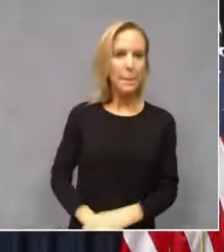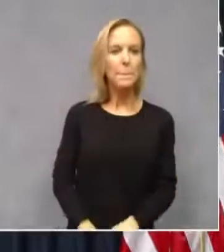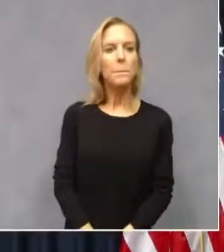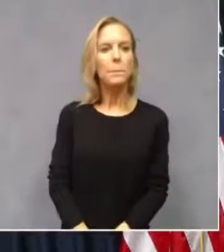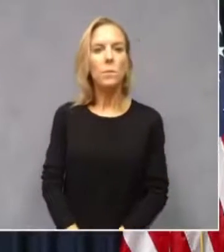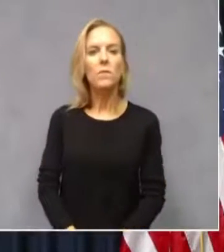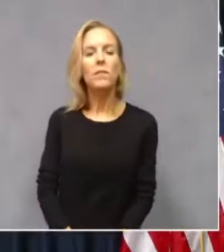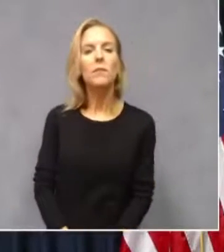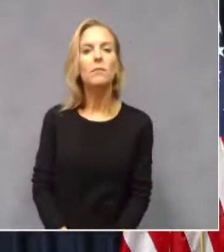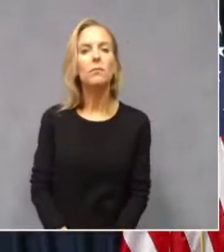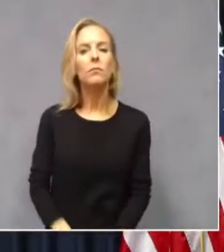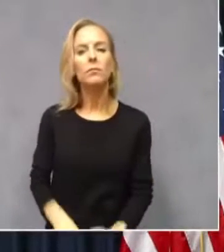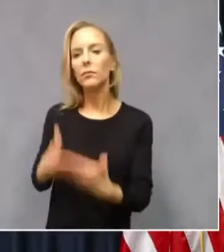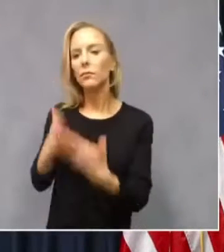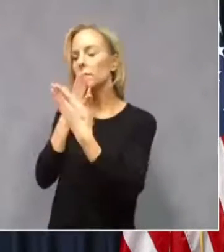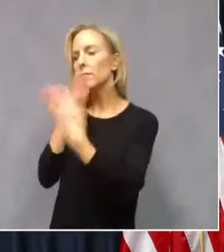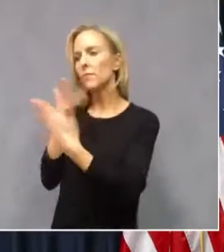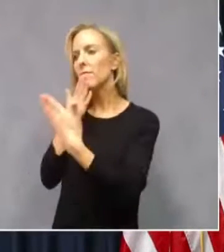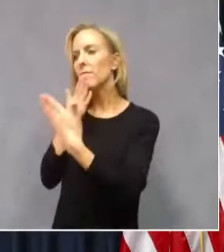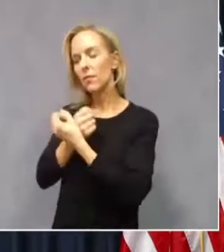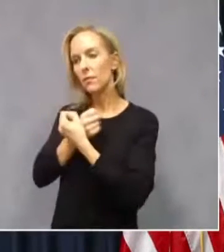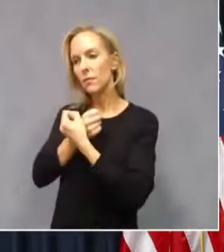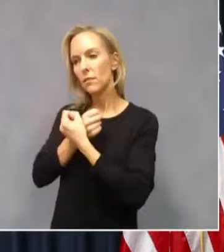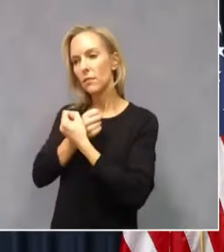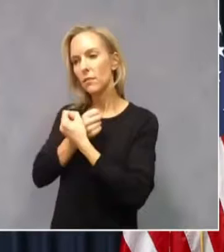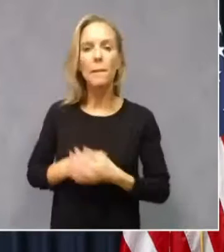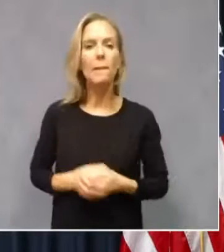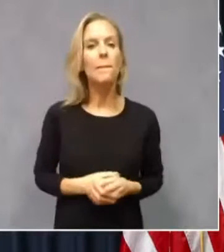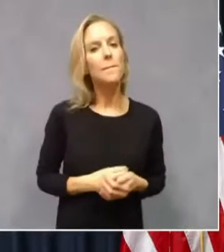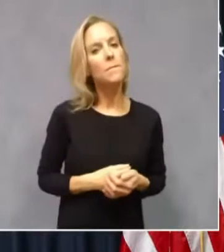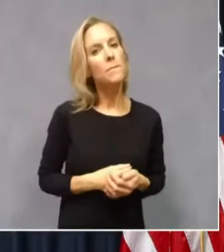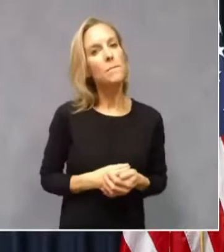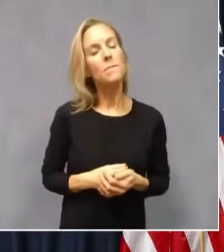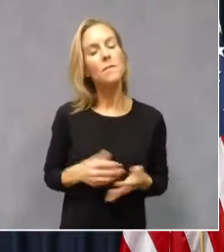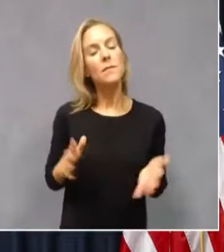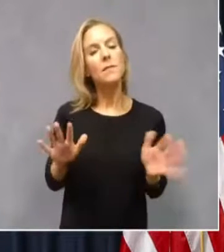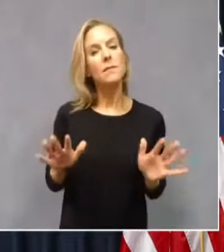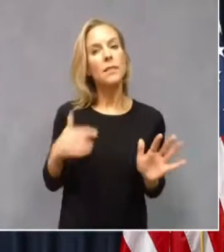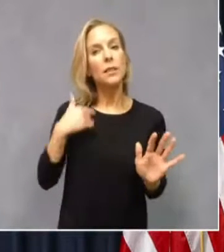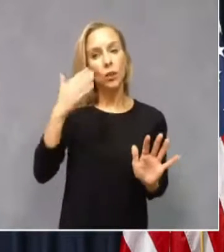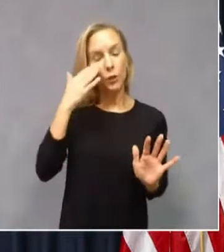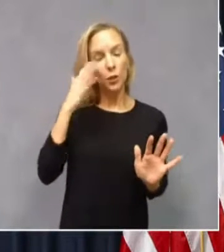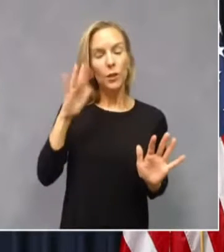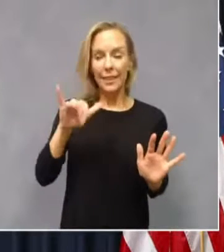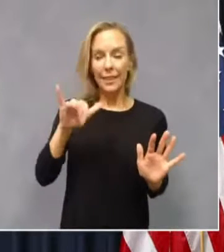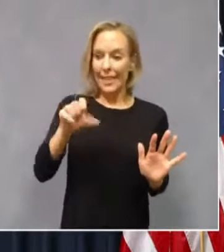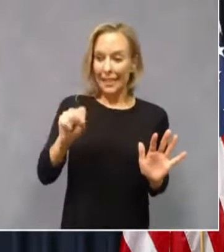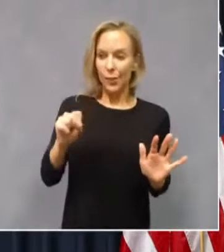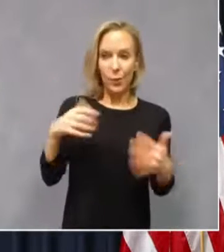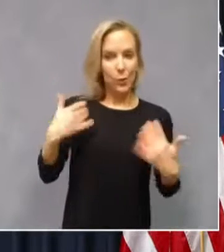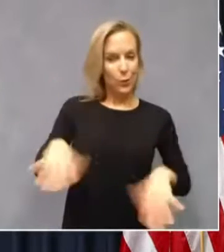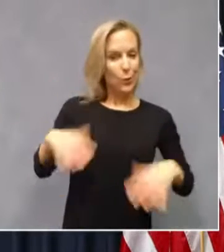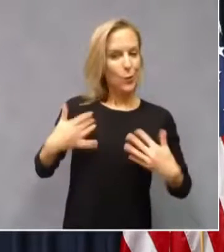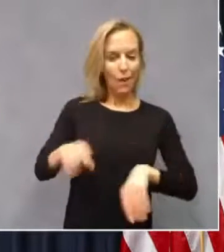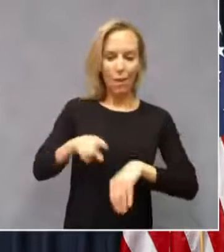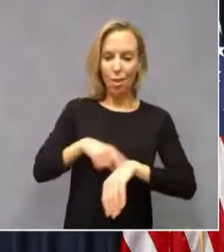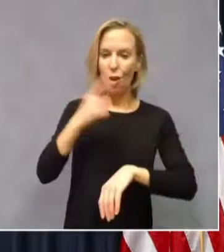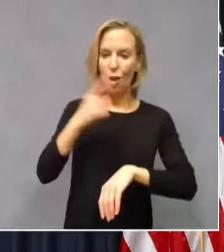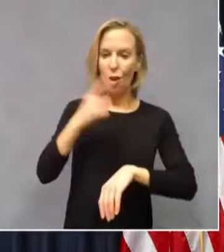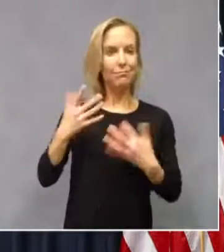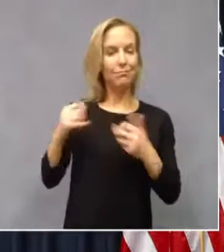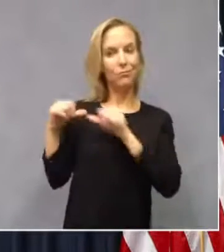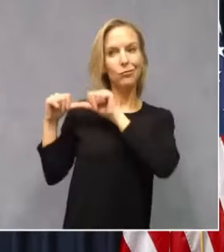Thank you to Dr. Stack. You know, I knew we'd been dealing with this for a long time. We got a question several months ago